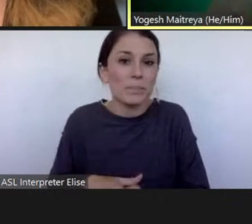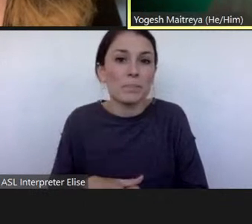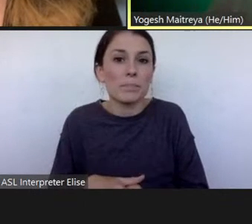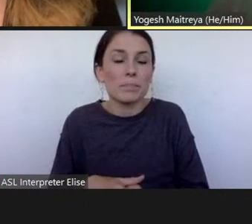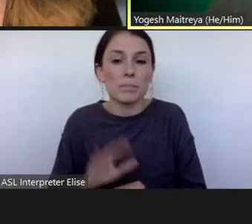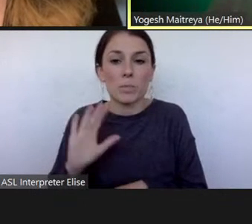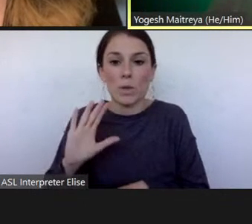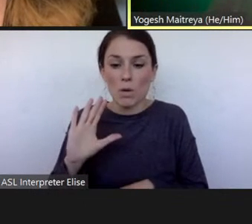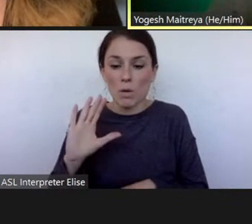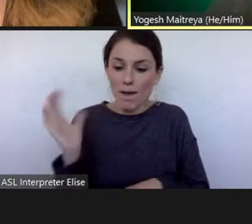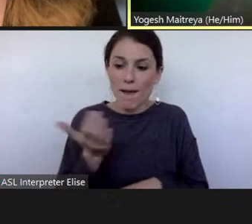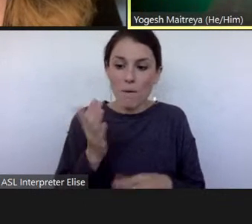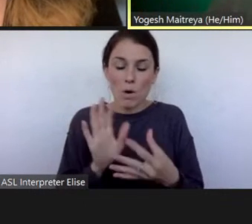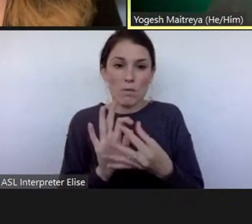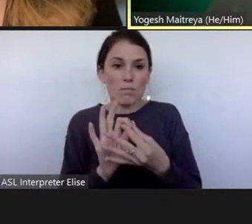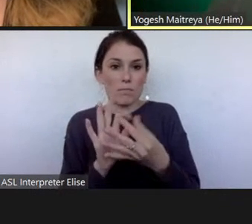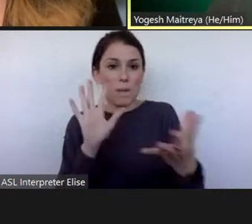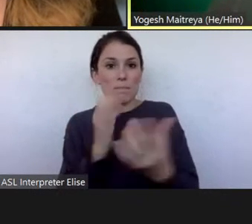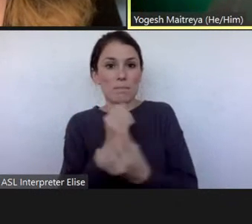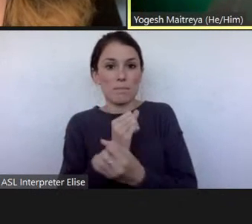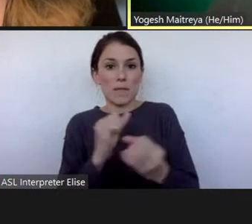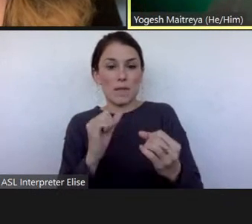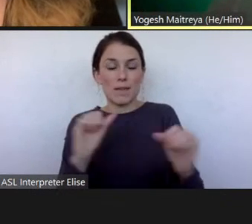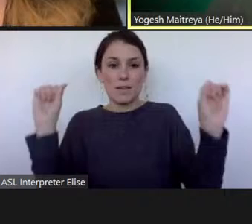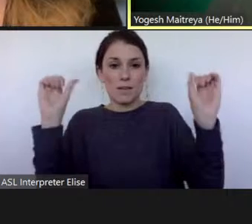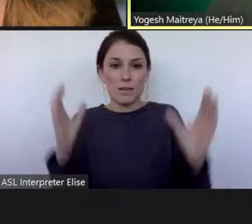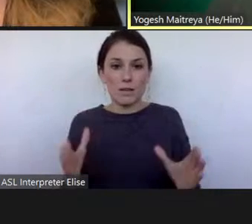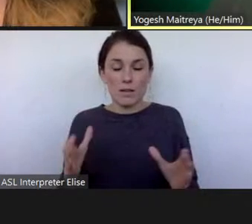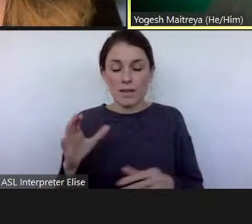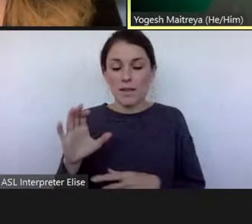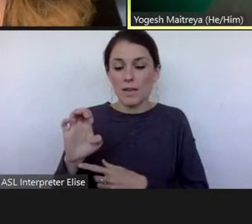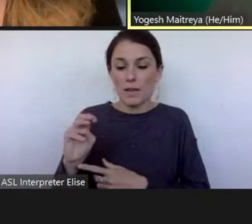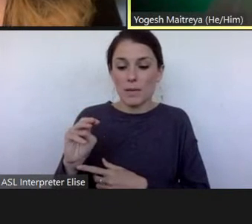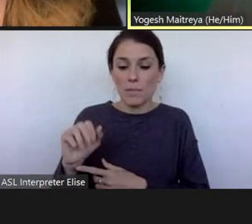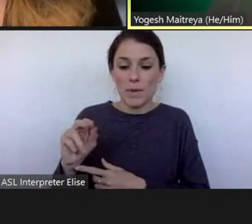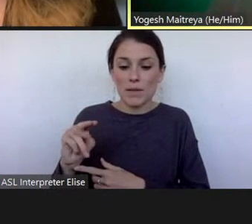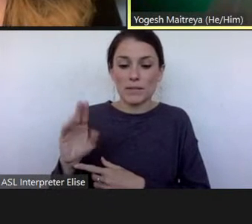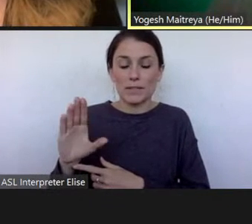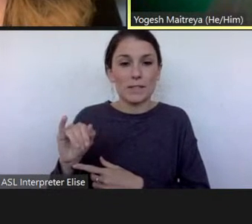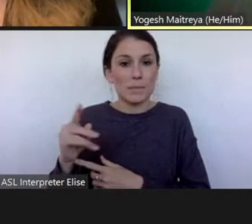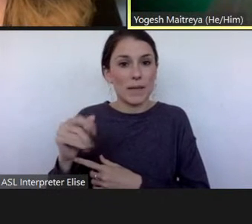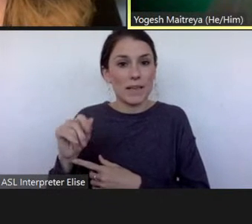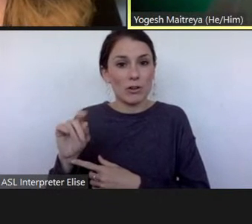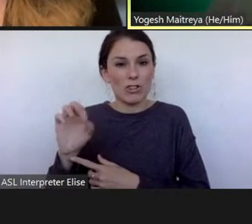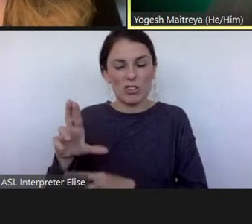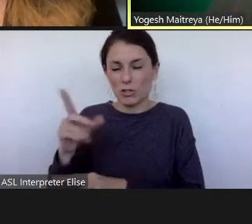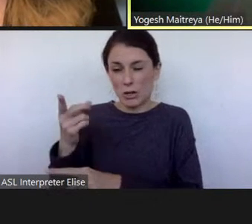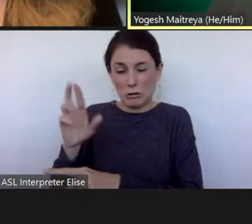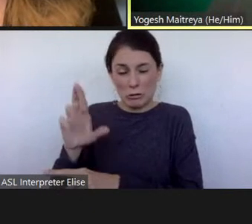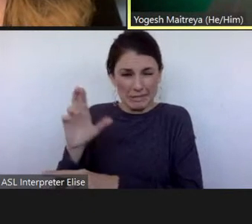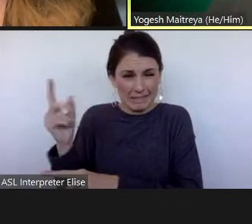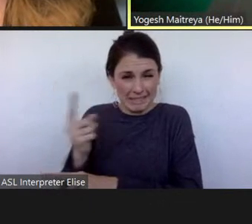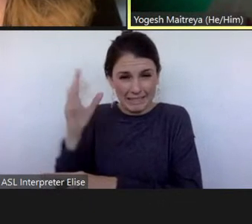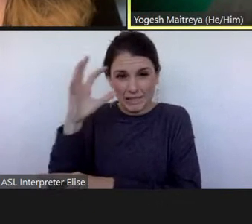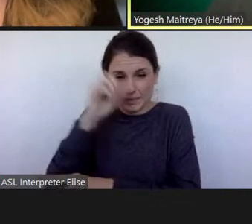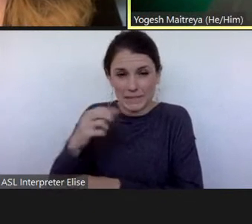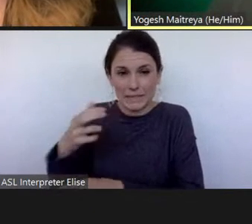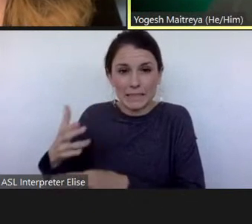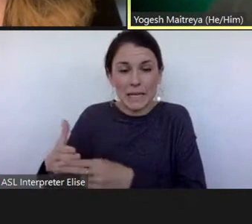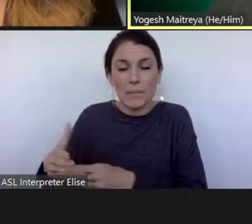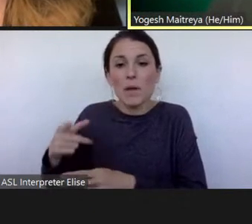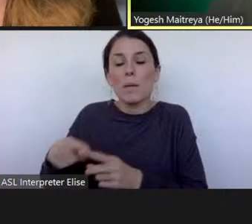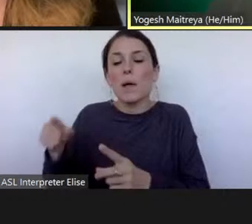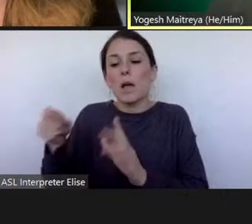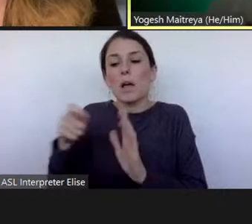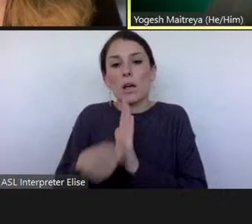our emancipator, Dr. Ambedkar, when he led the movement for social justice, and he had drafted the Constitution